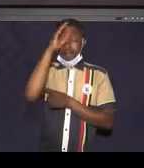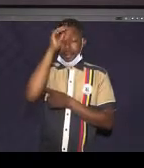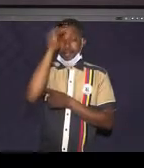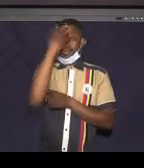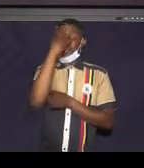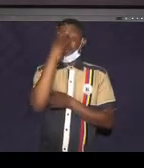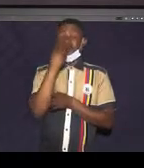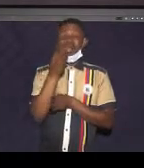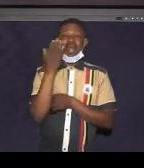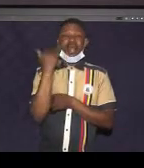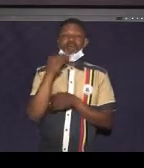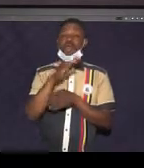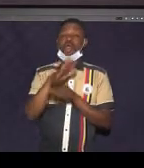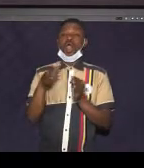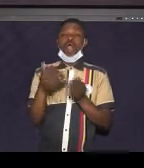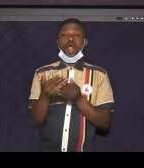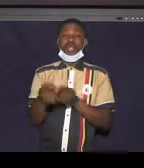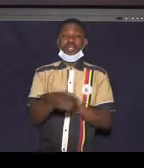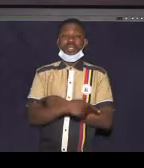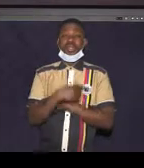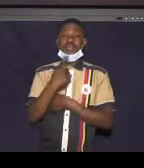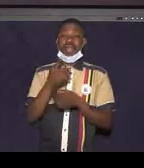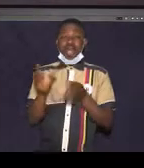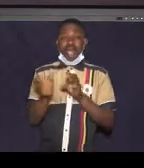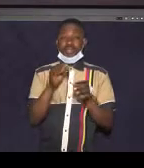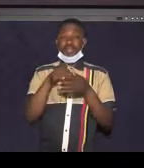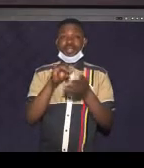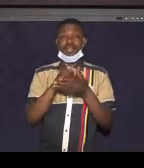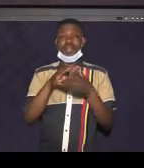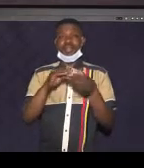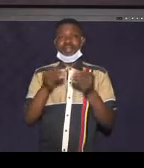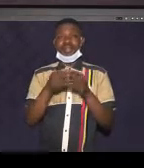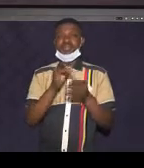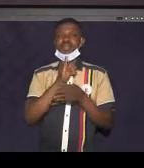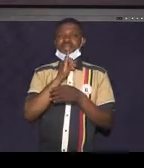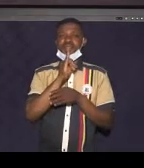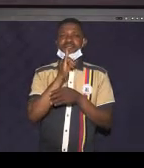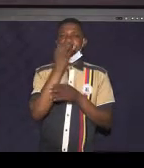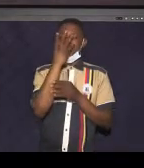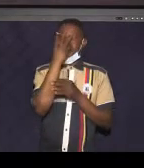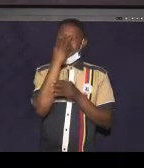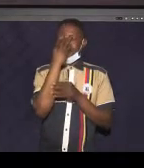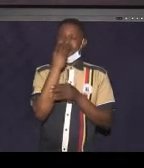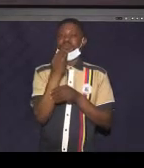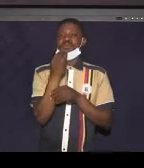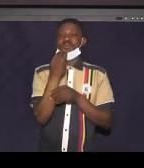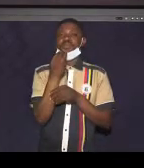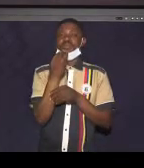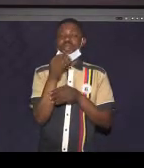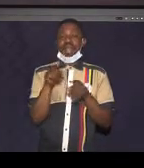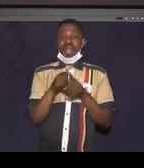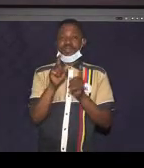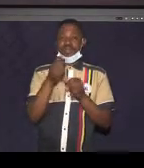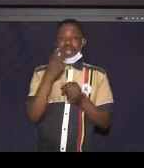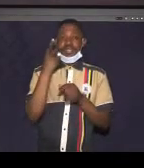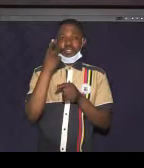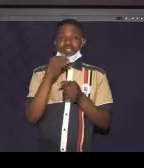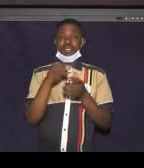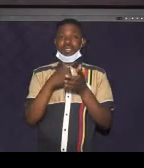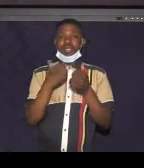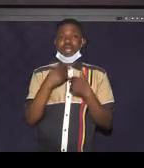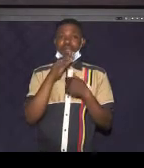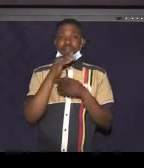slept all day. The action in that sentence is slept. As you can see, it has been